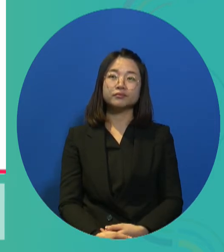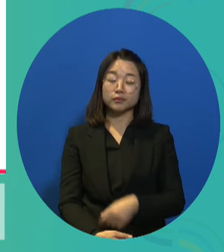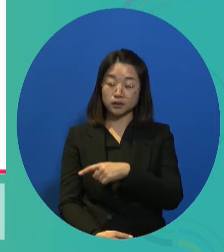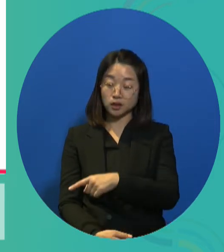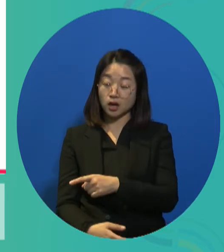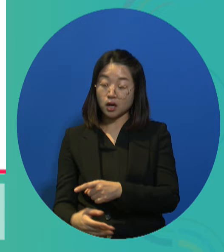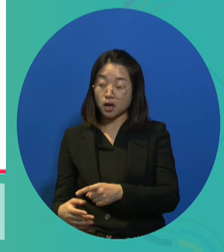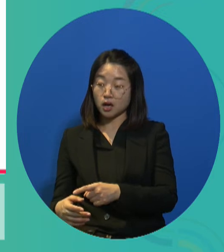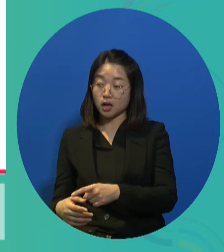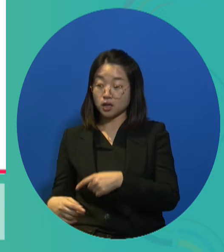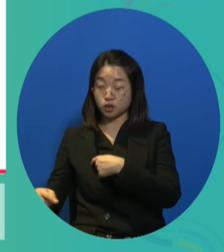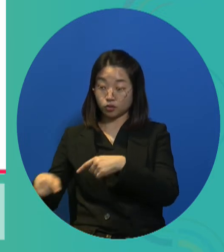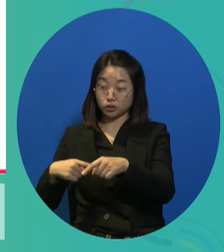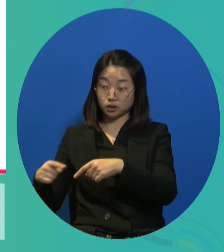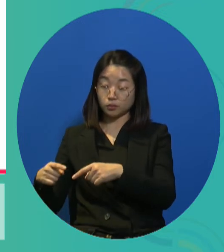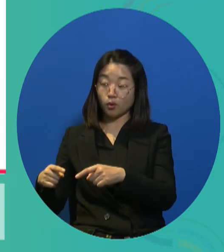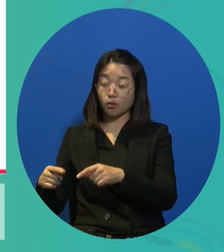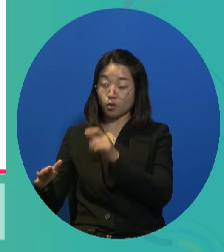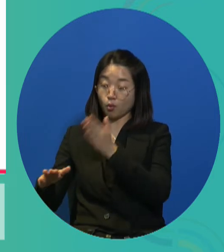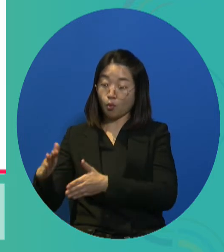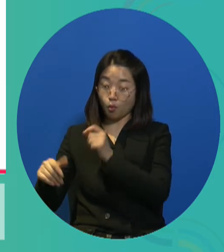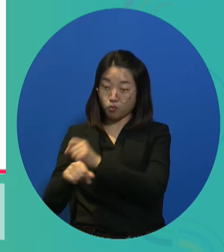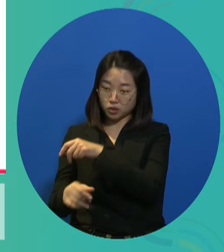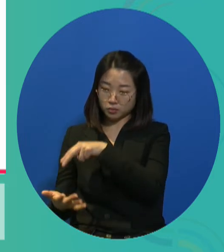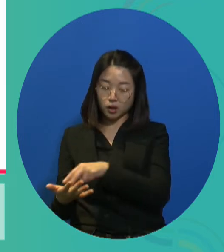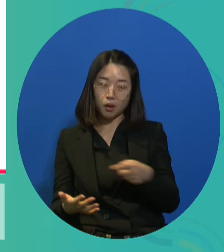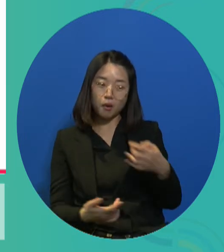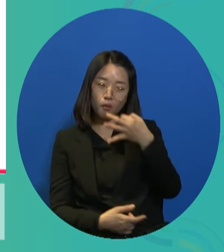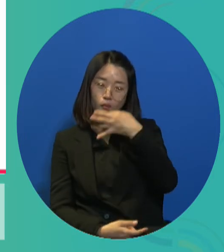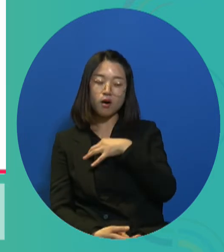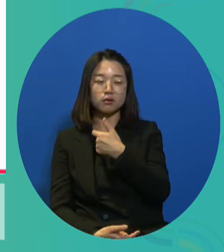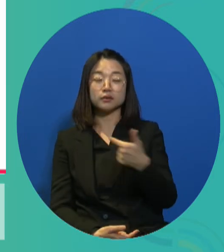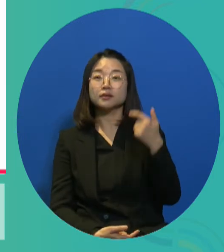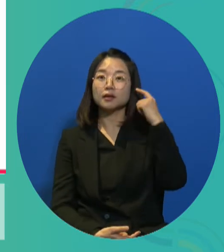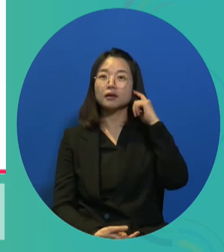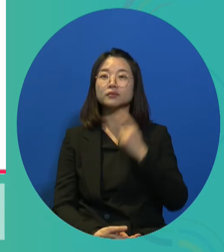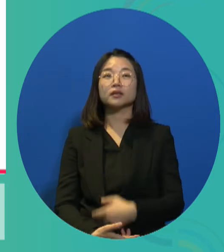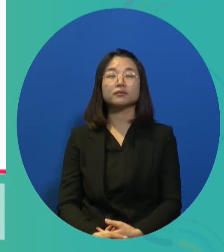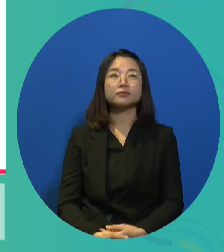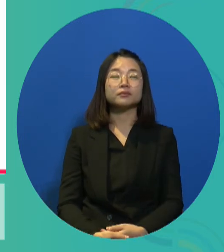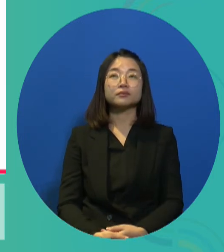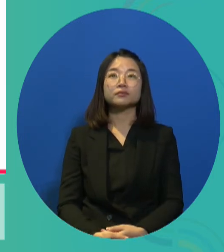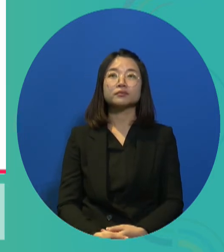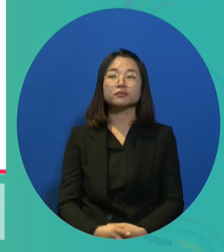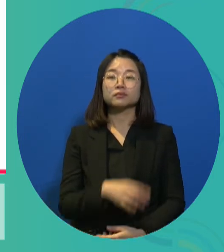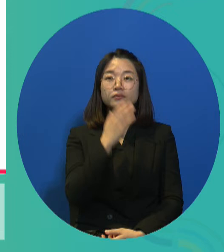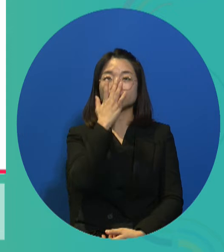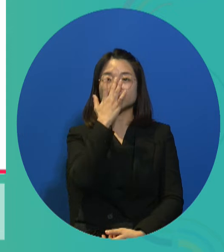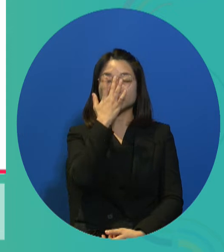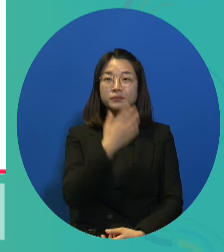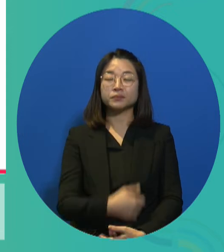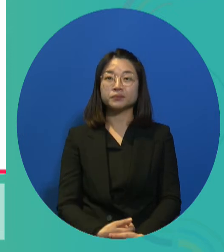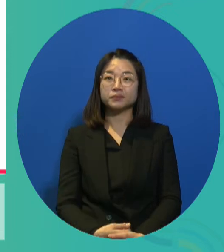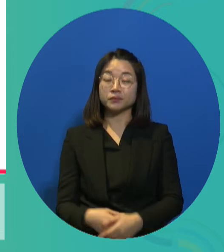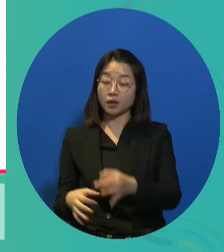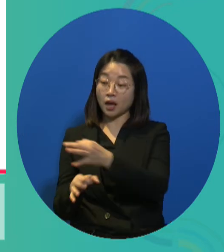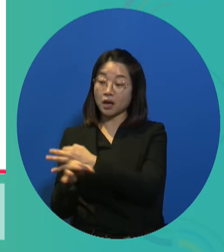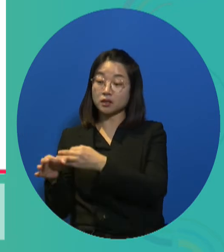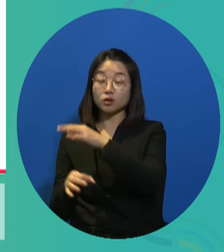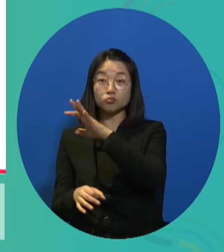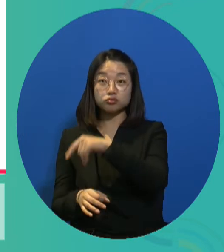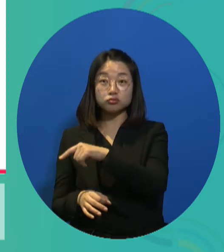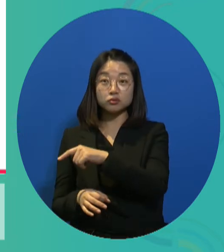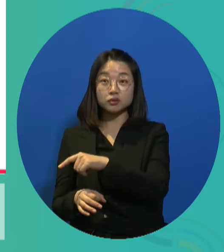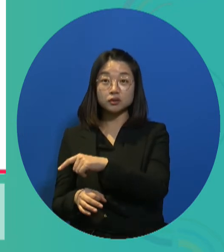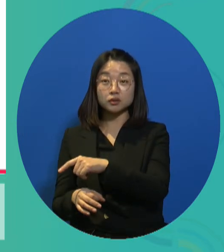our positions and views. And such exchanges would be informative and would help the administrative body to understand